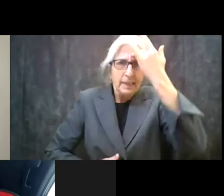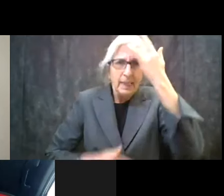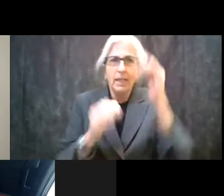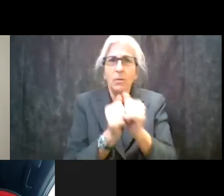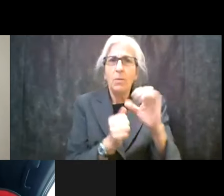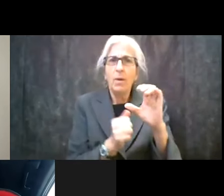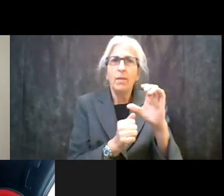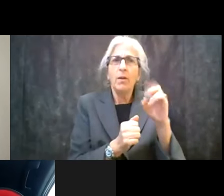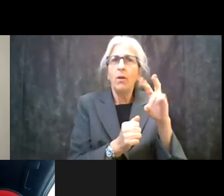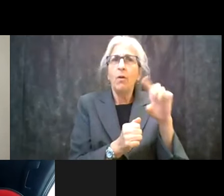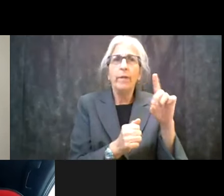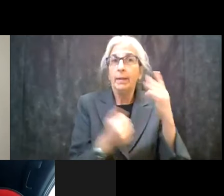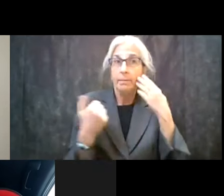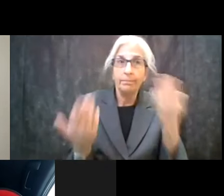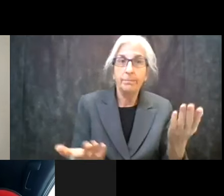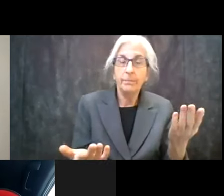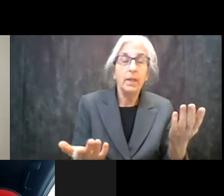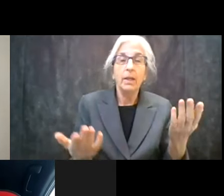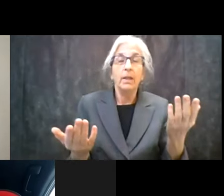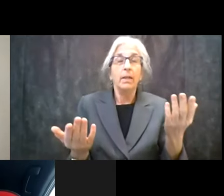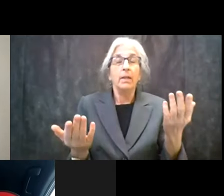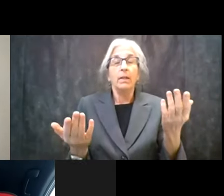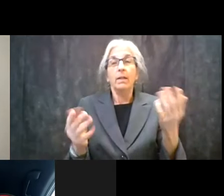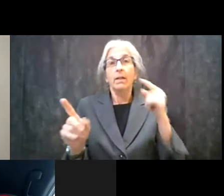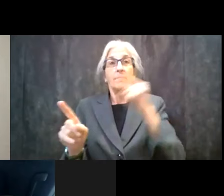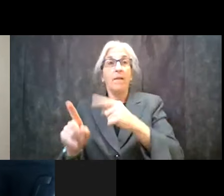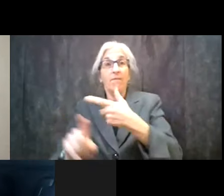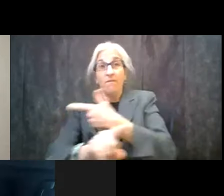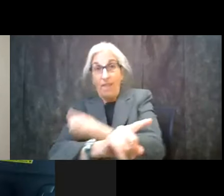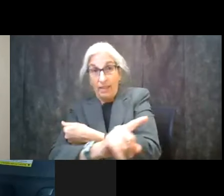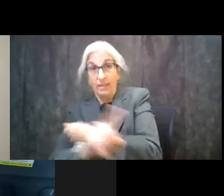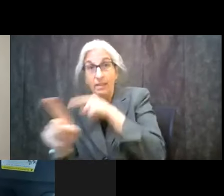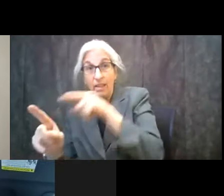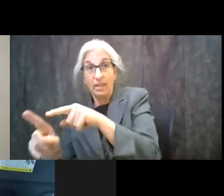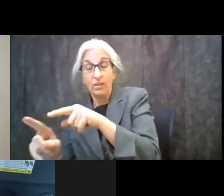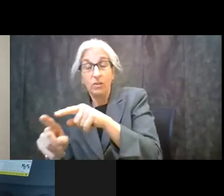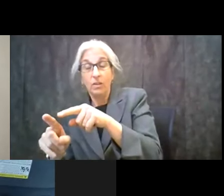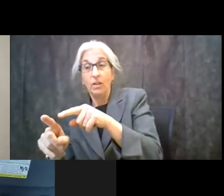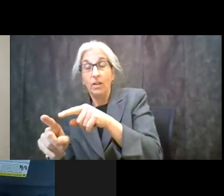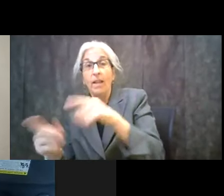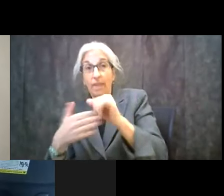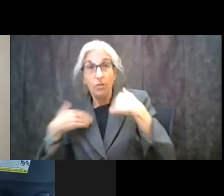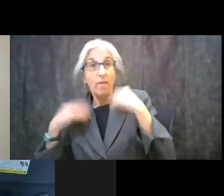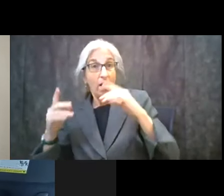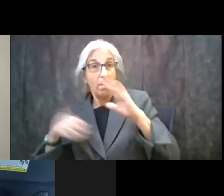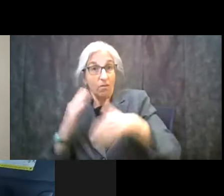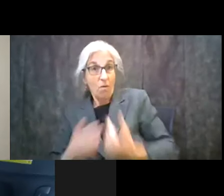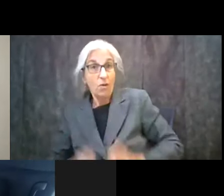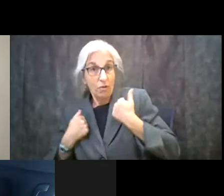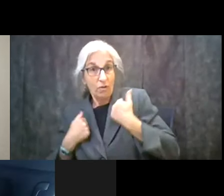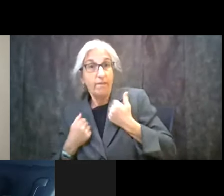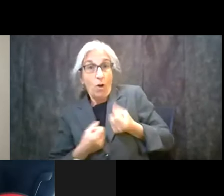certainly that I know of. There have been reports about vitamin D levels and COVID